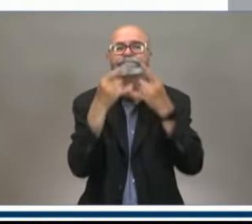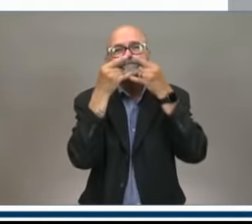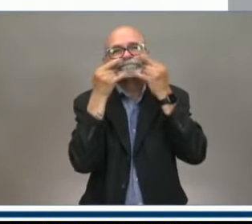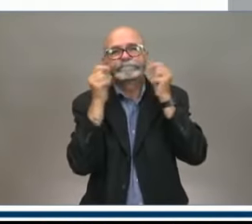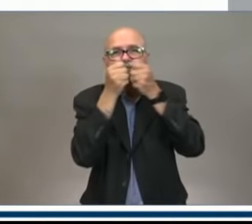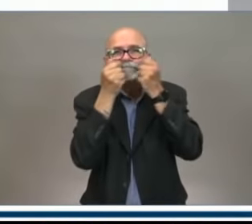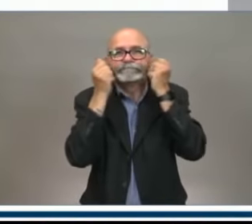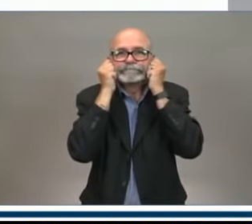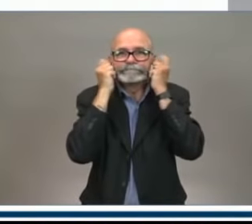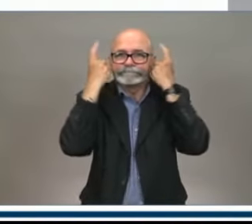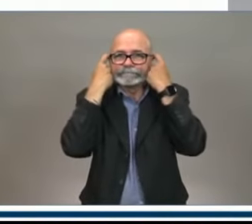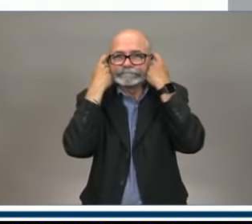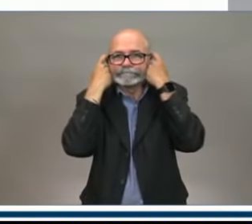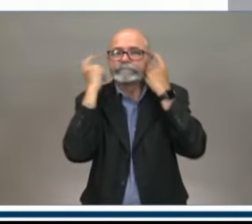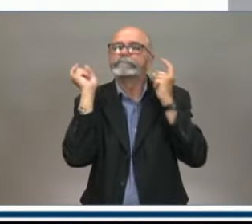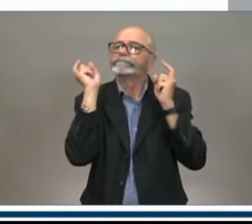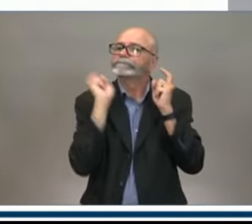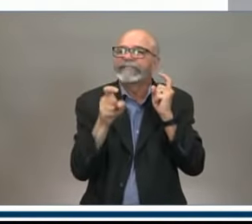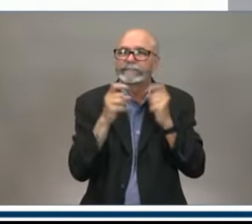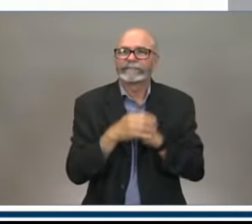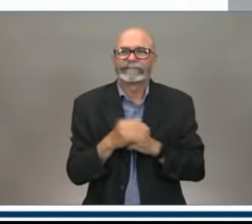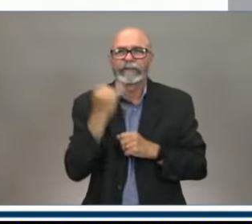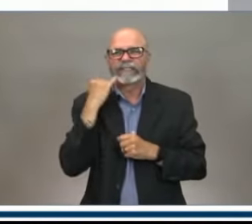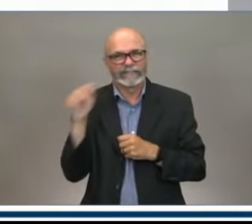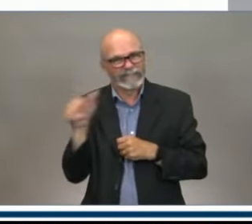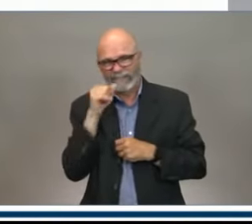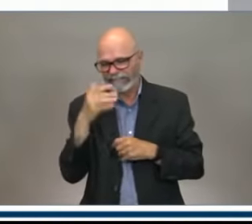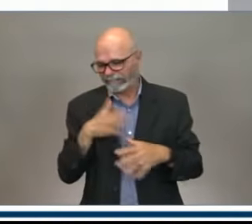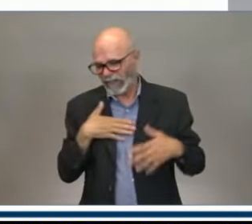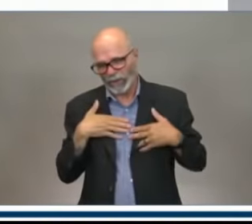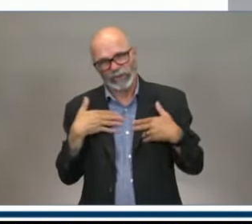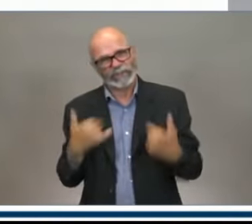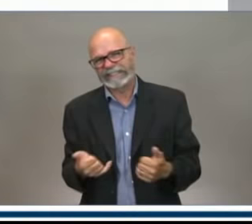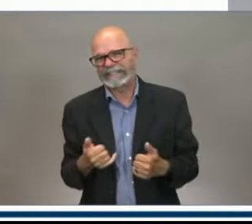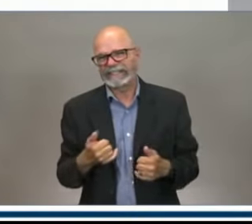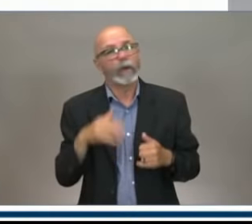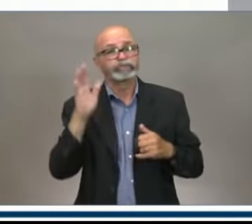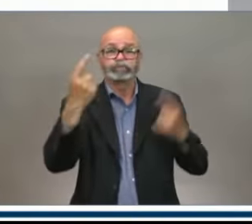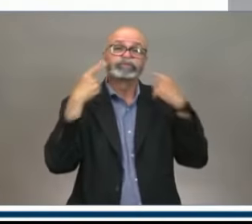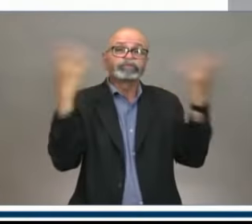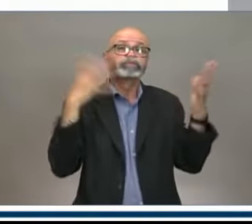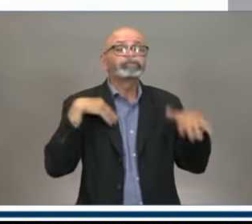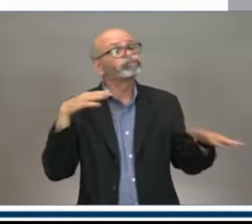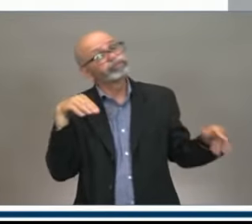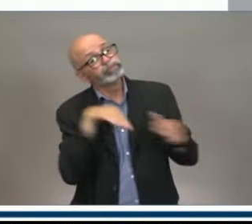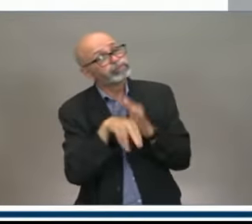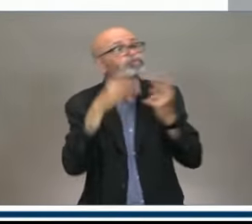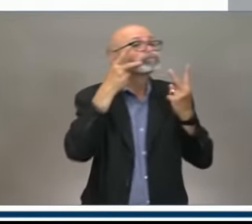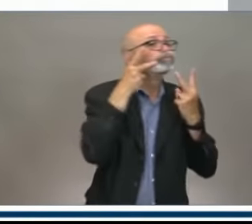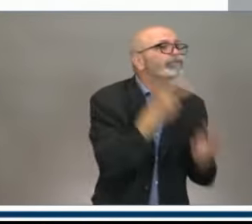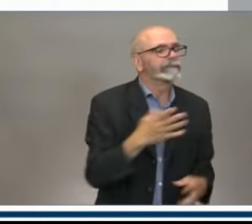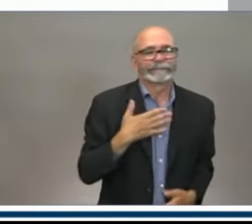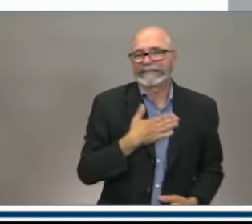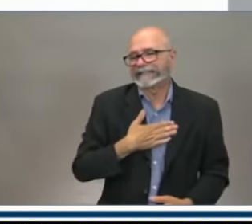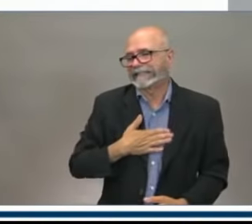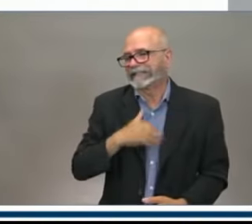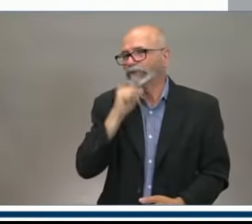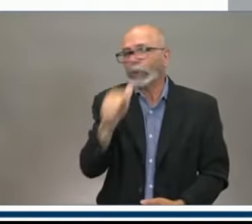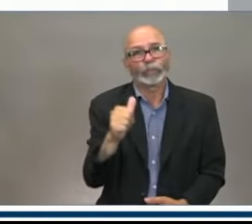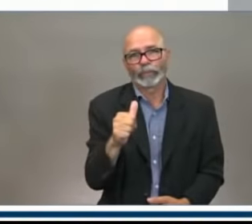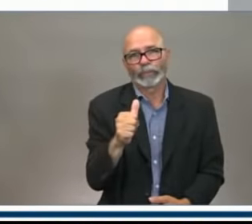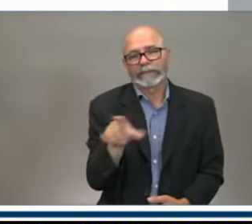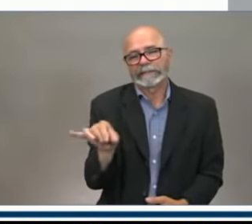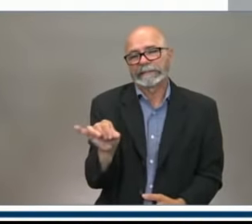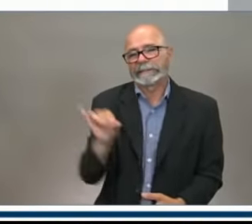that's sick in any way, feeling unwell, should not even consider going visiting, even if you may have a scheduled visit. It's just too